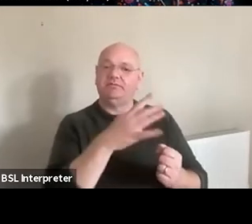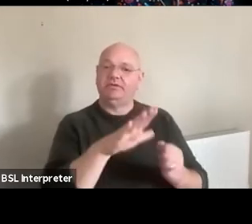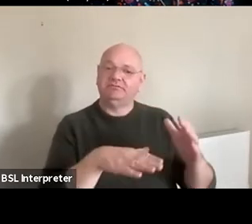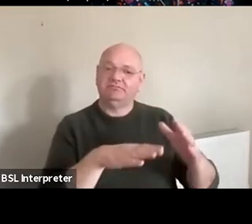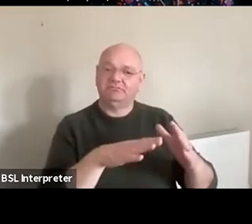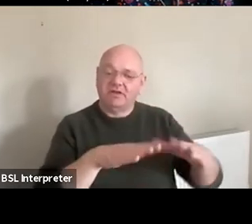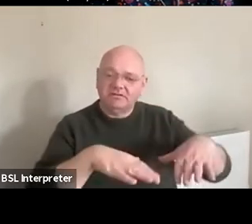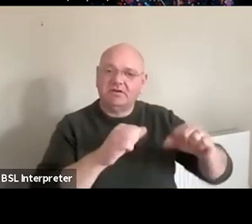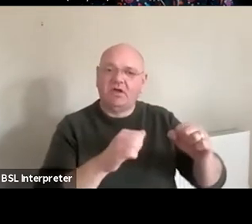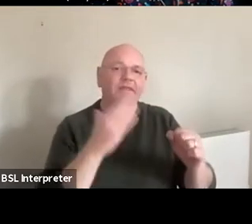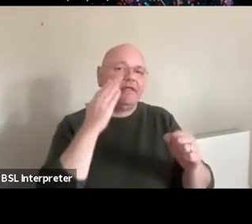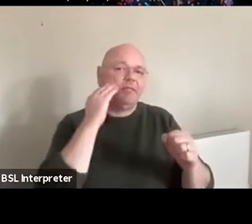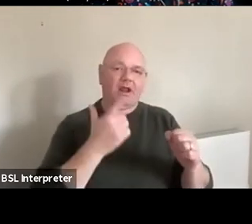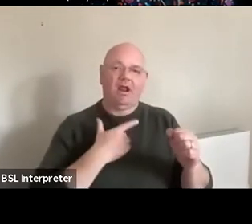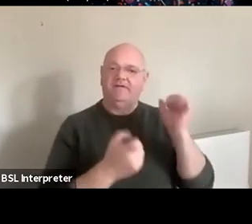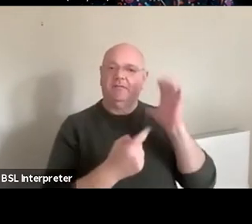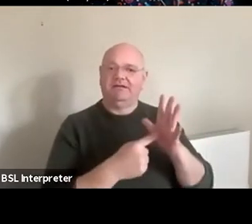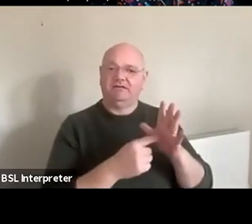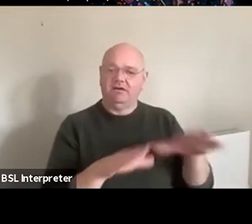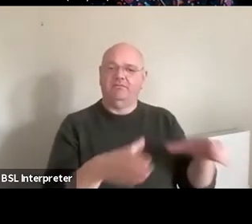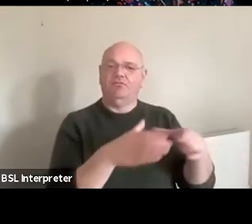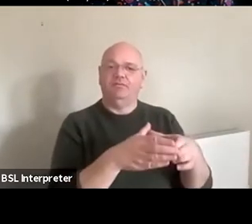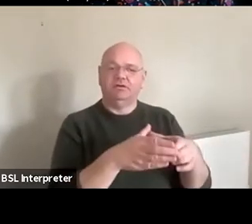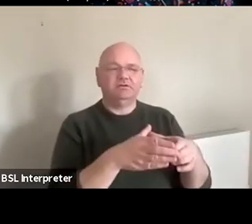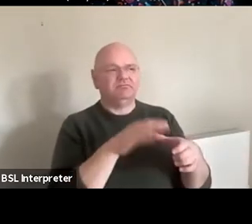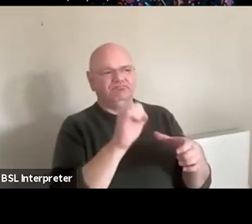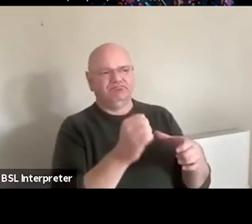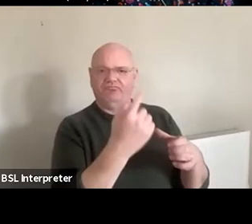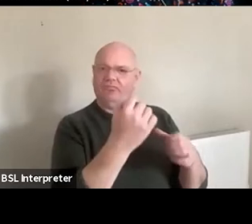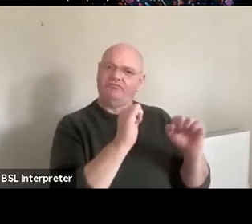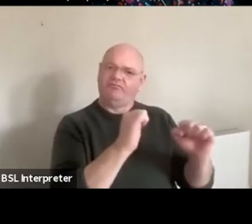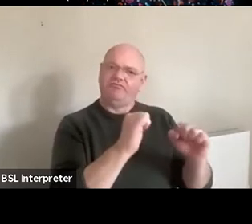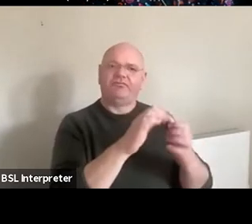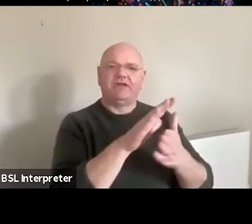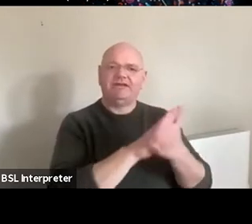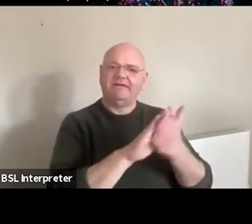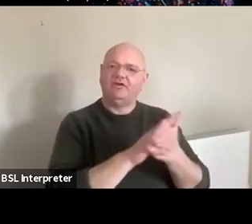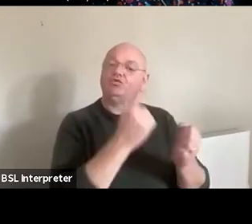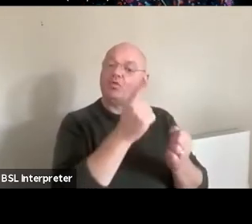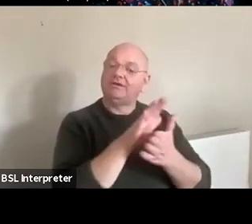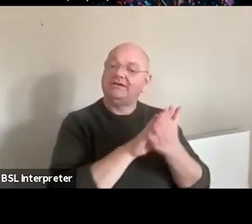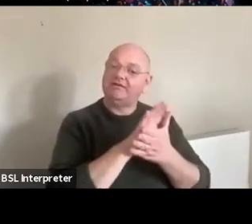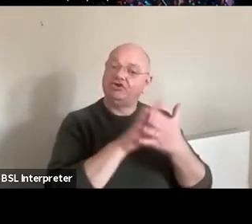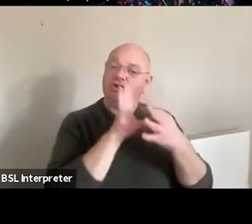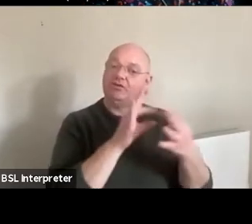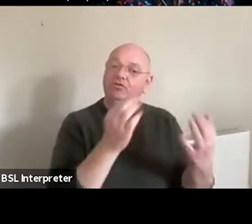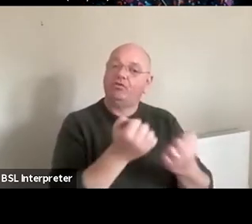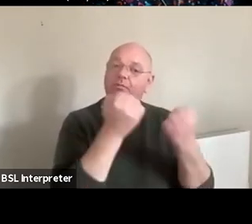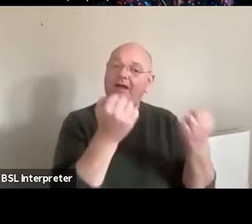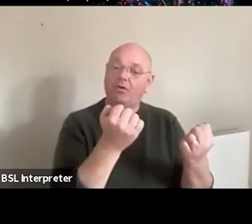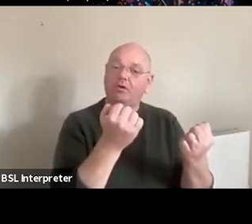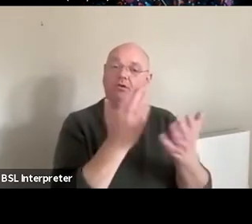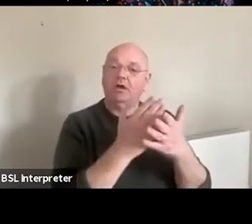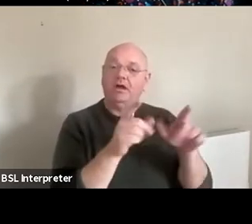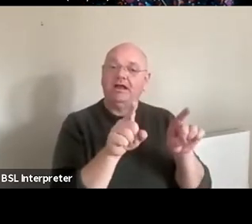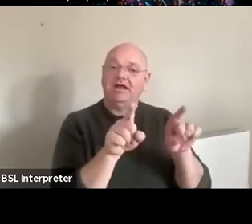quotes, and she's incredibly quotable. And her definition, or one of her definitions of power, is almost identical to the one